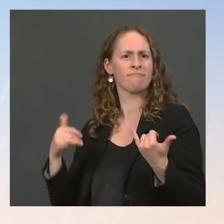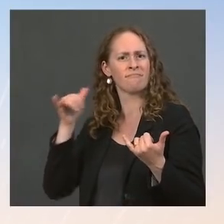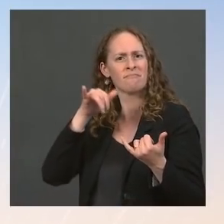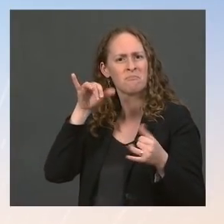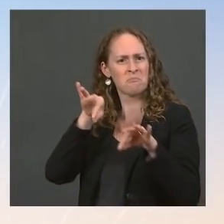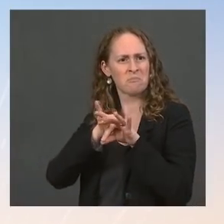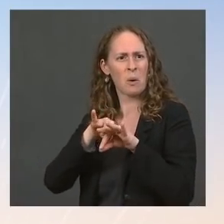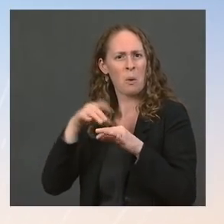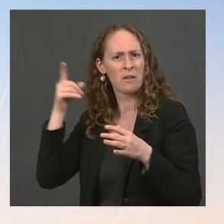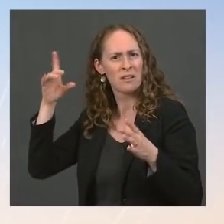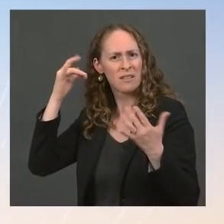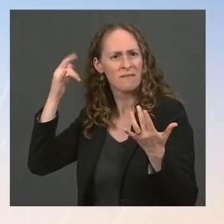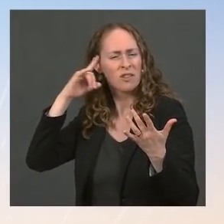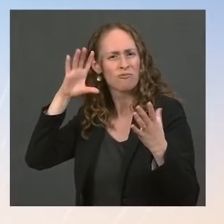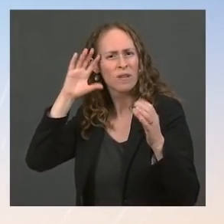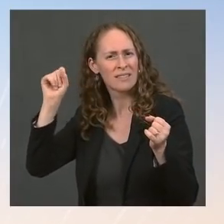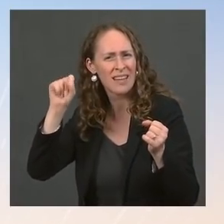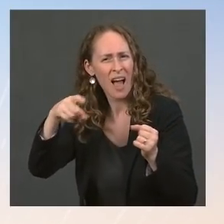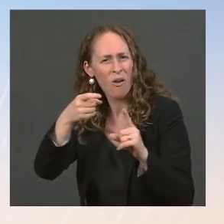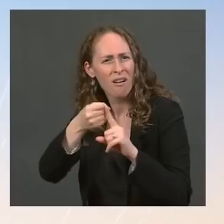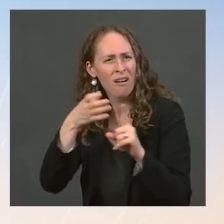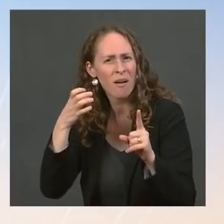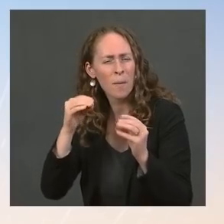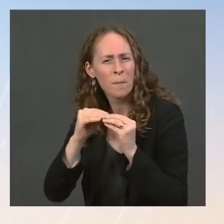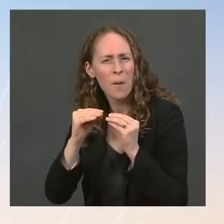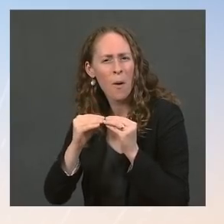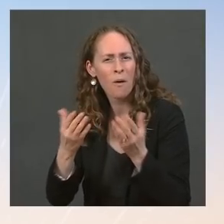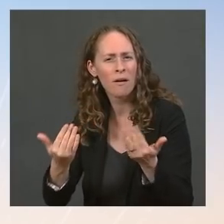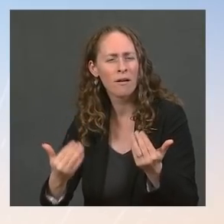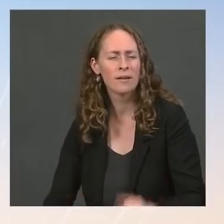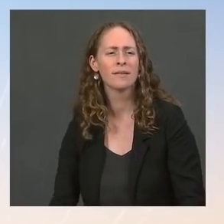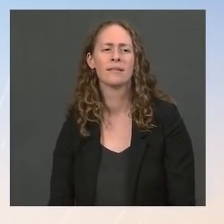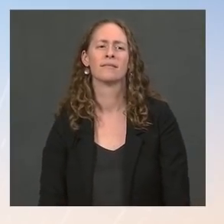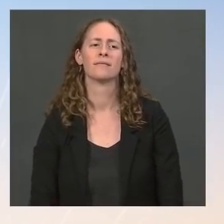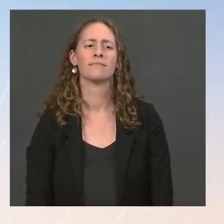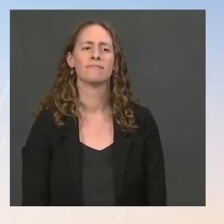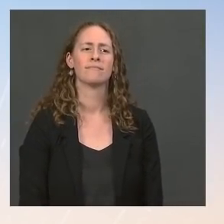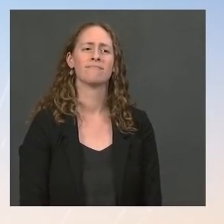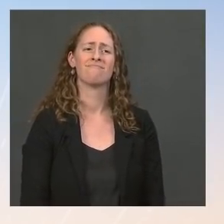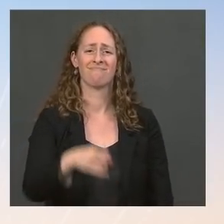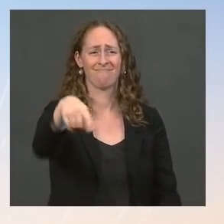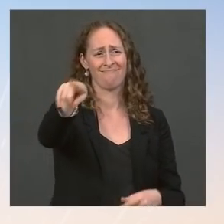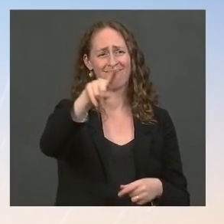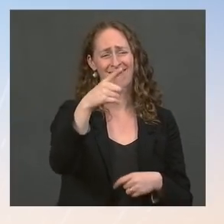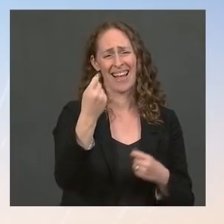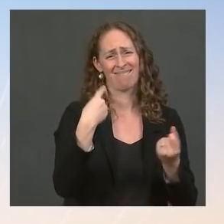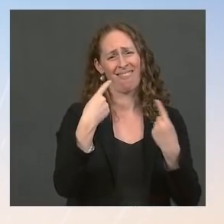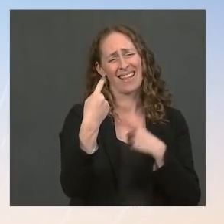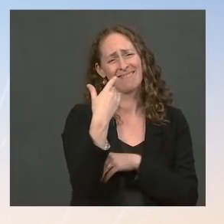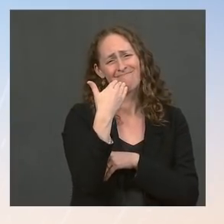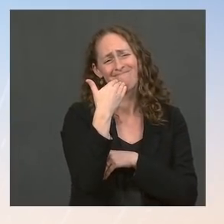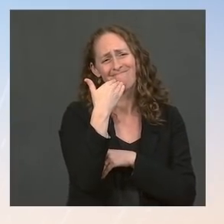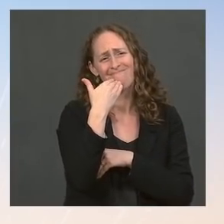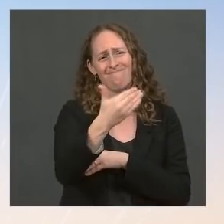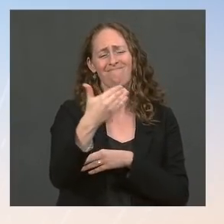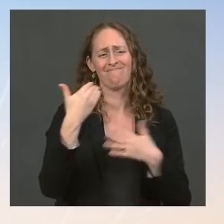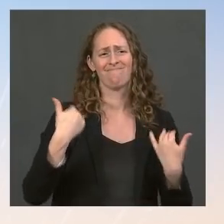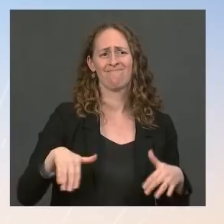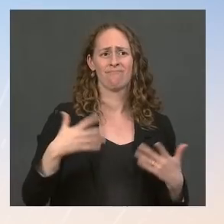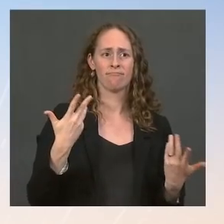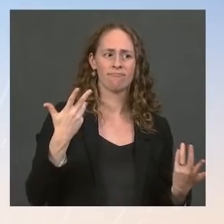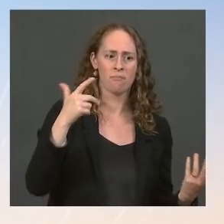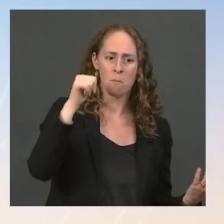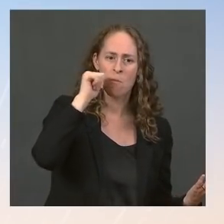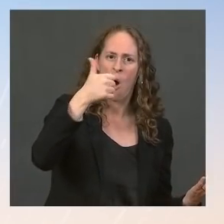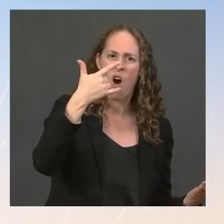precarious? Well, what I mean by that is that you've all asked me some very good and excellent questions about what's going to happen tomorrow, and